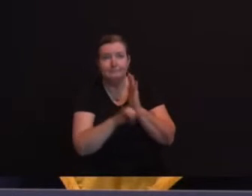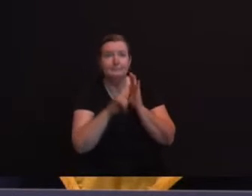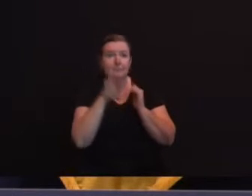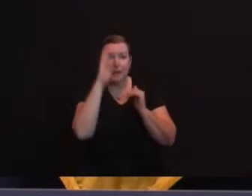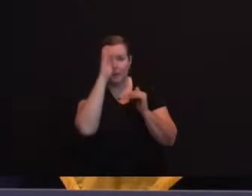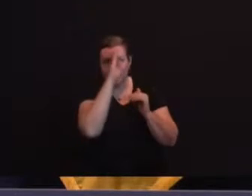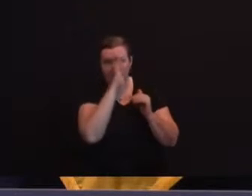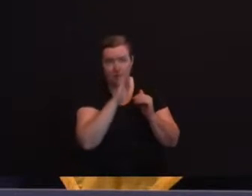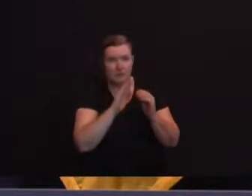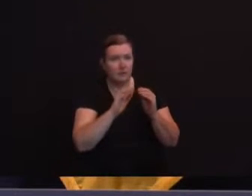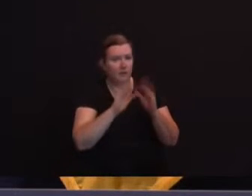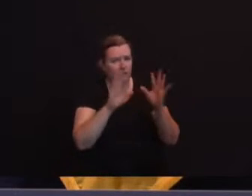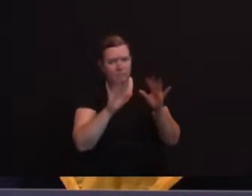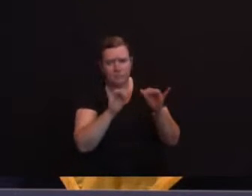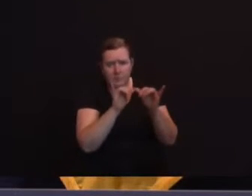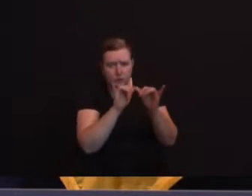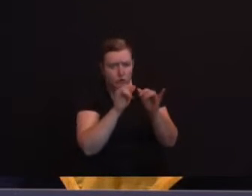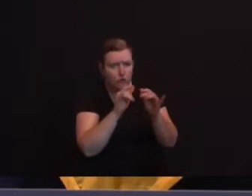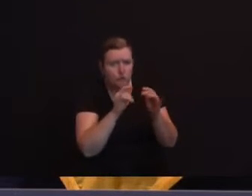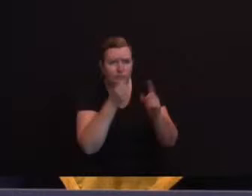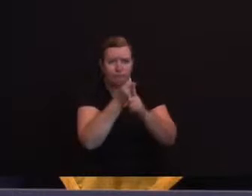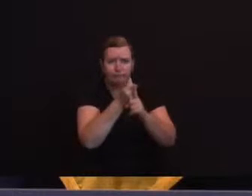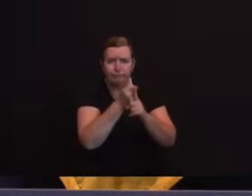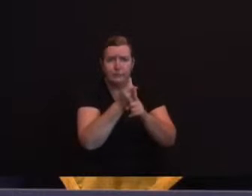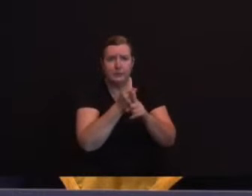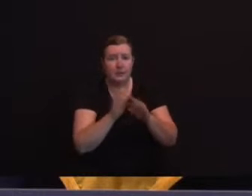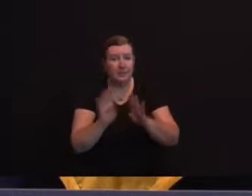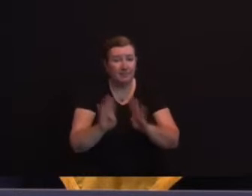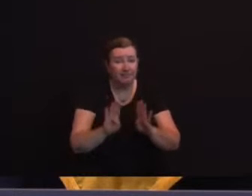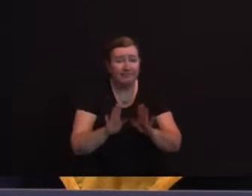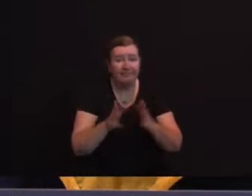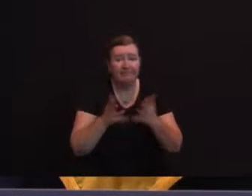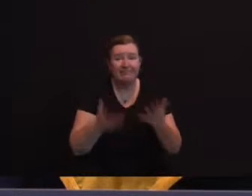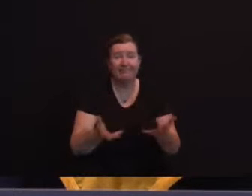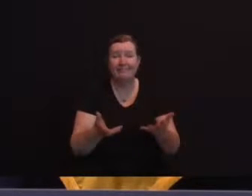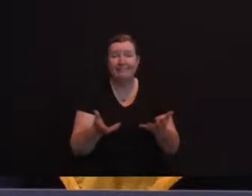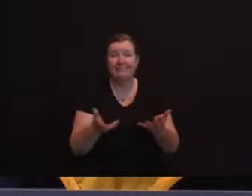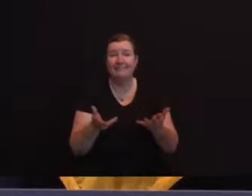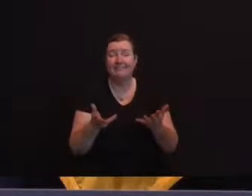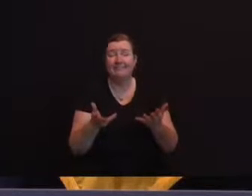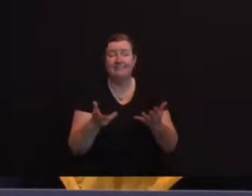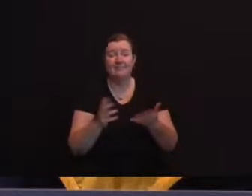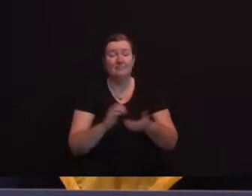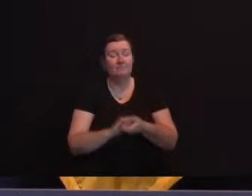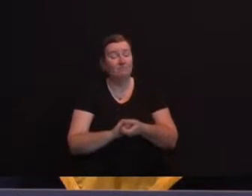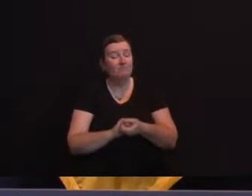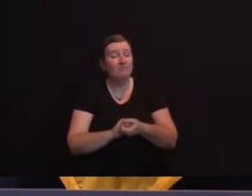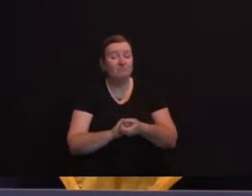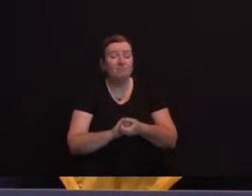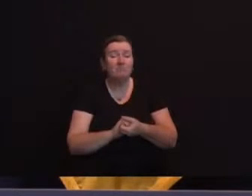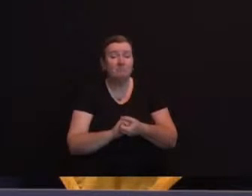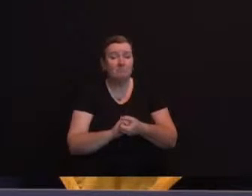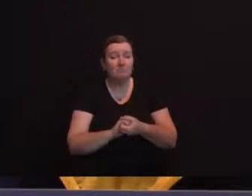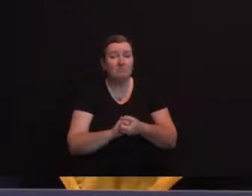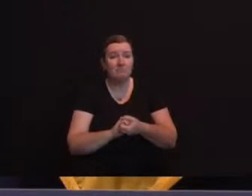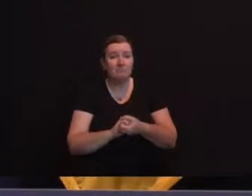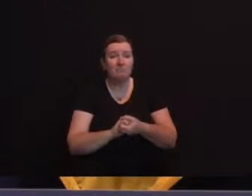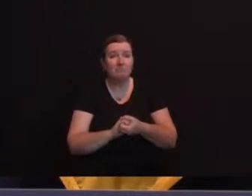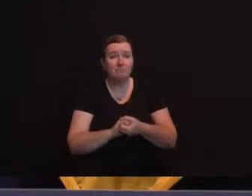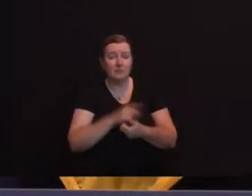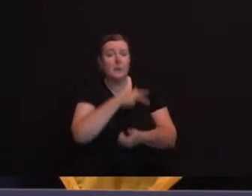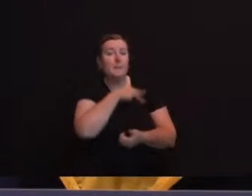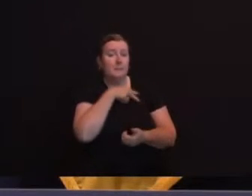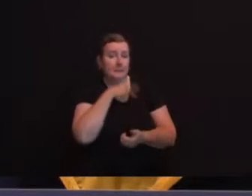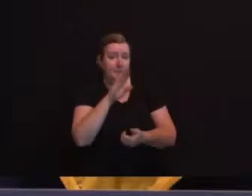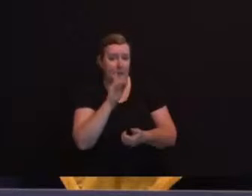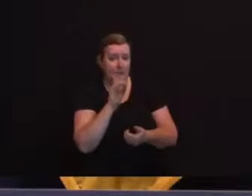is the behavioral point. Ron Klain, who's now Vice President-elect Joe Biden's chief of staff, has been advising us over time as he